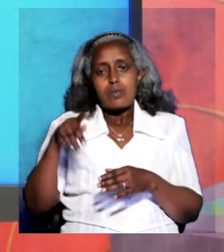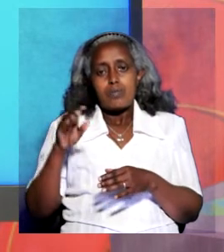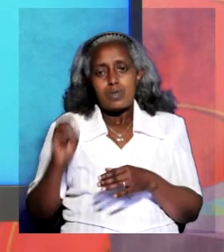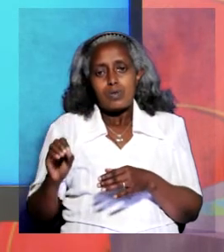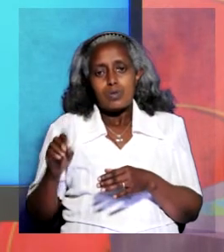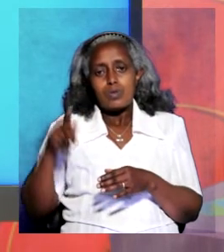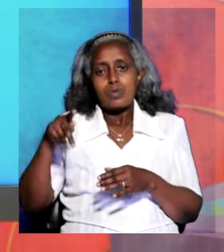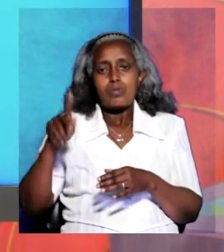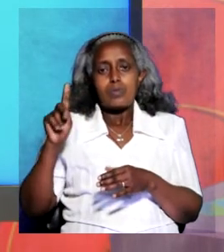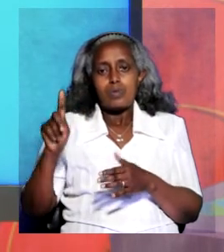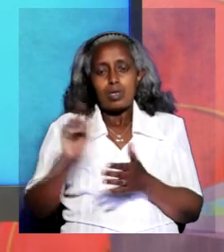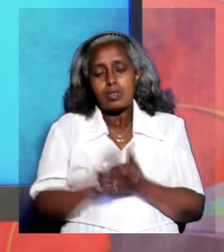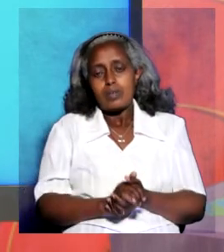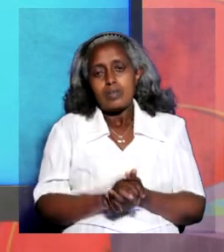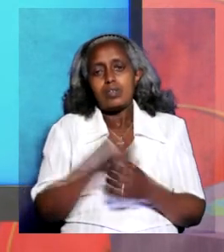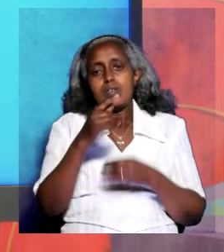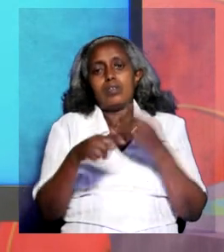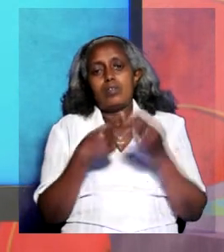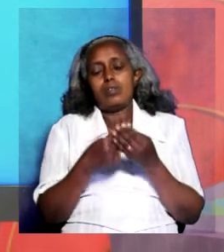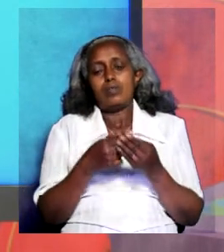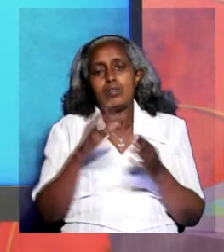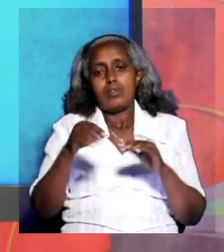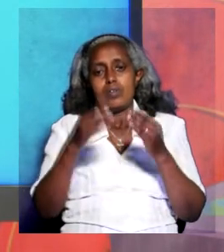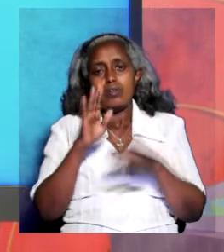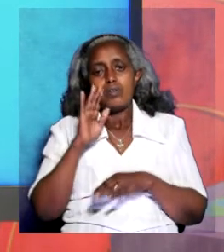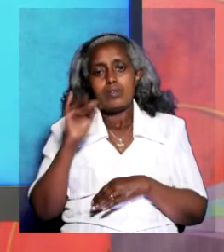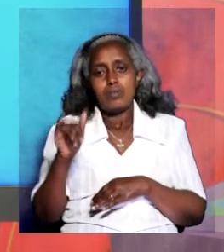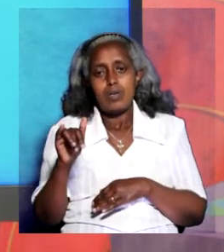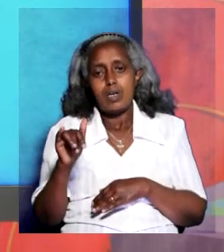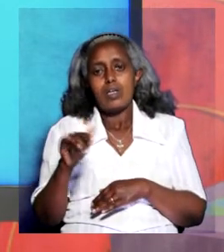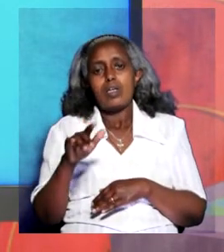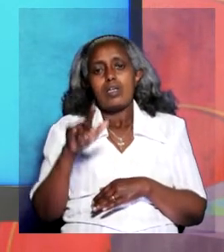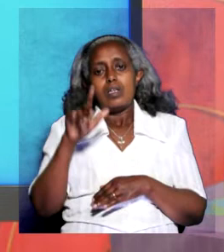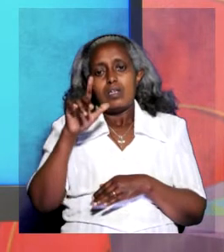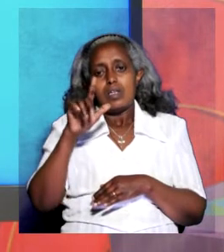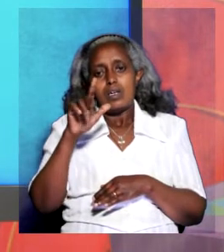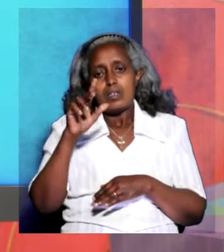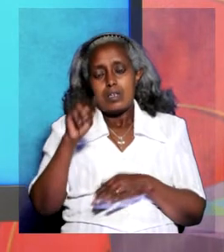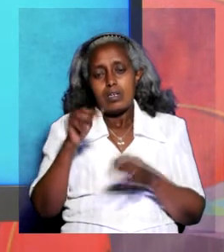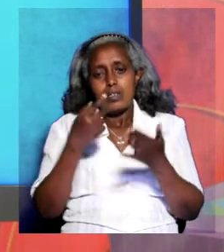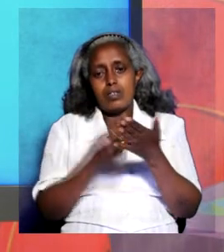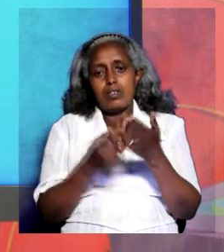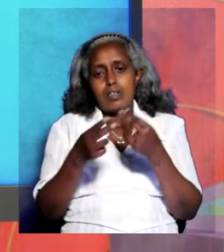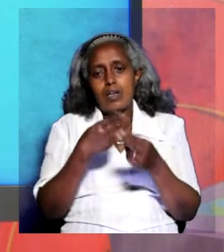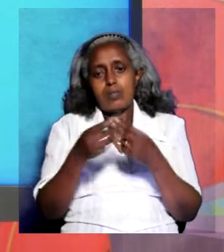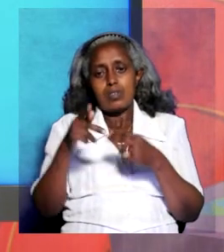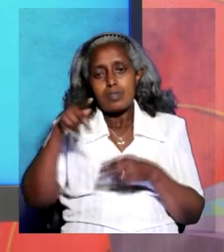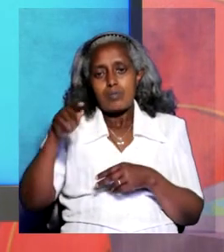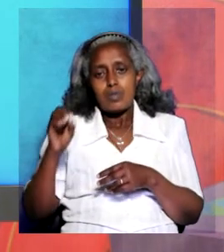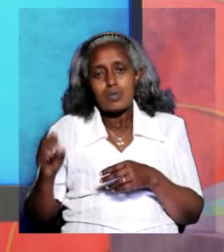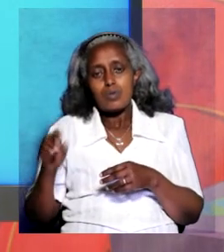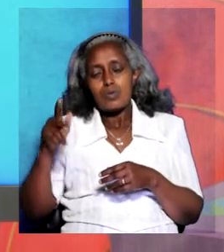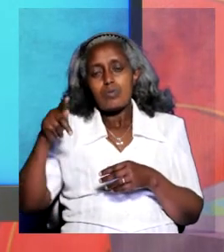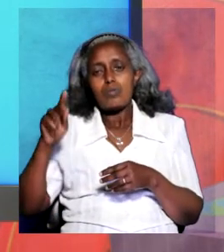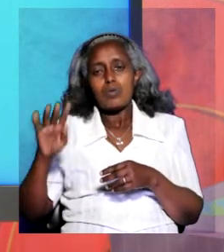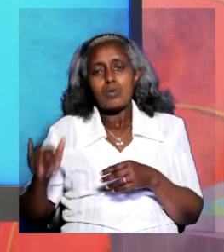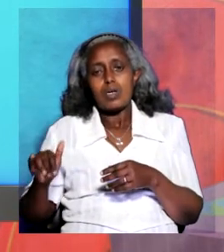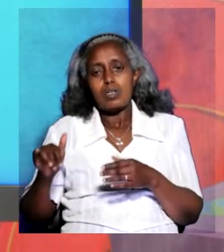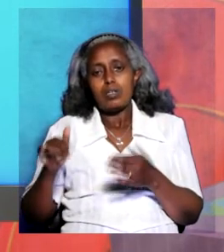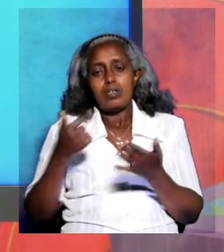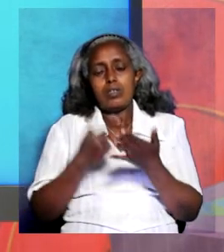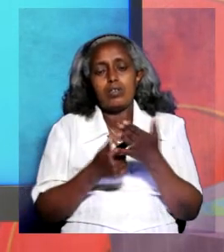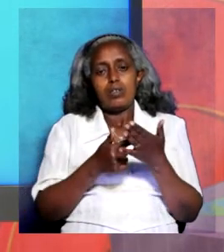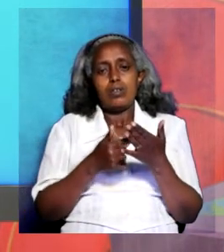P1. Therefore, it's given by lambda times P naught P1. So from this,